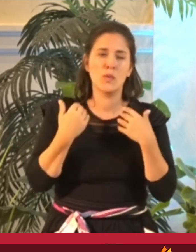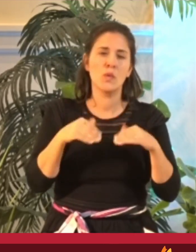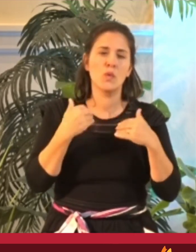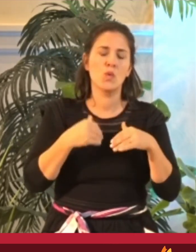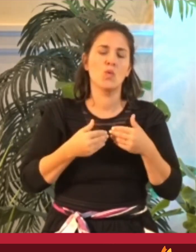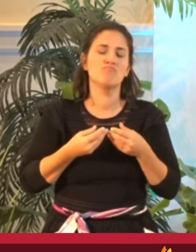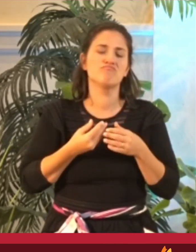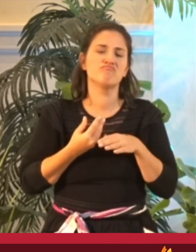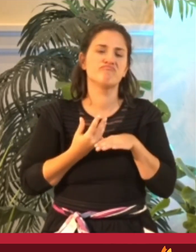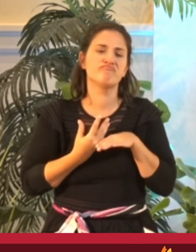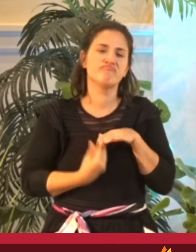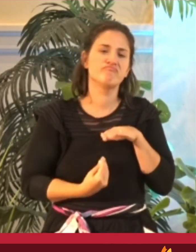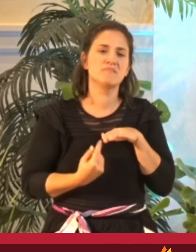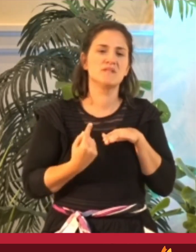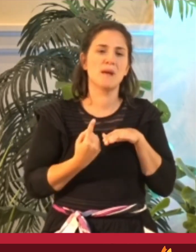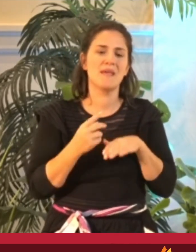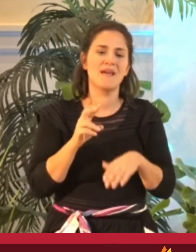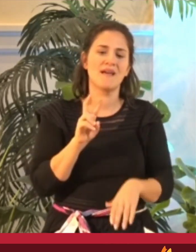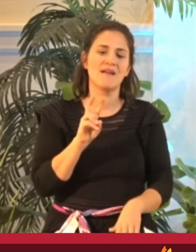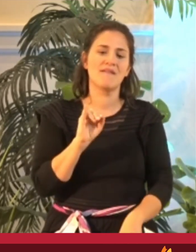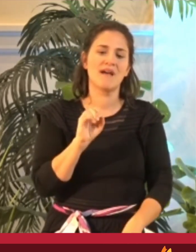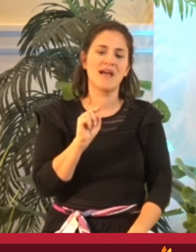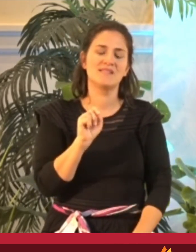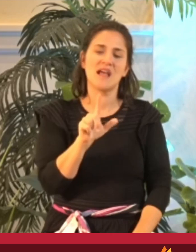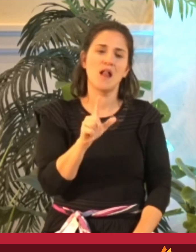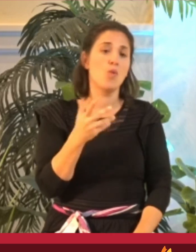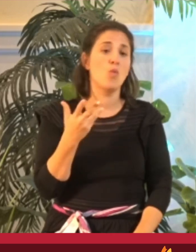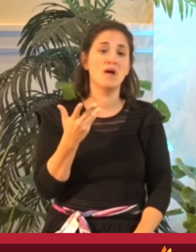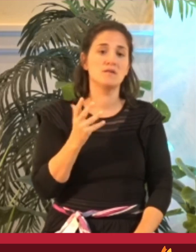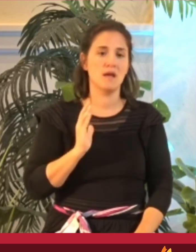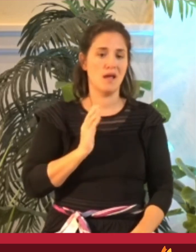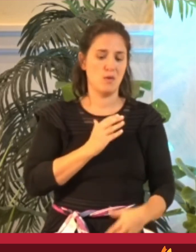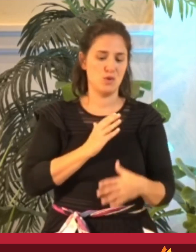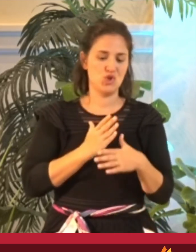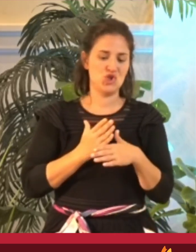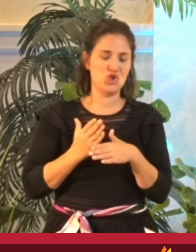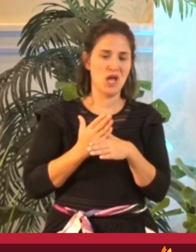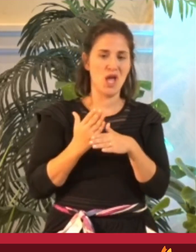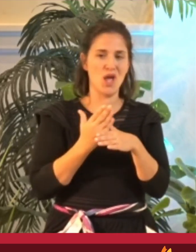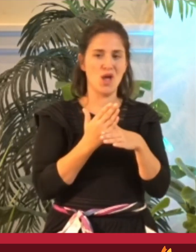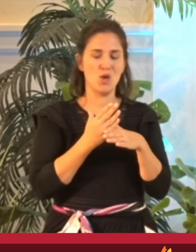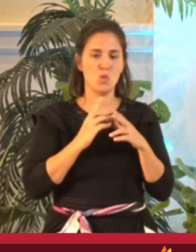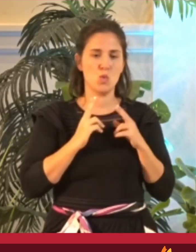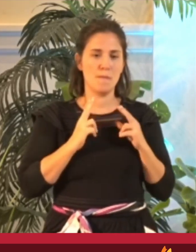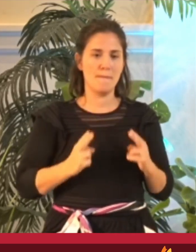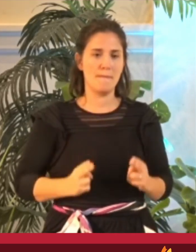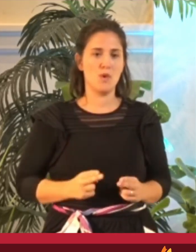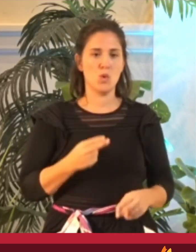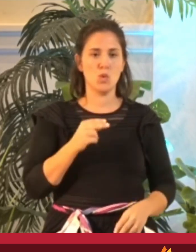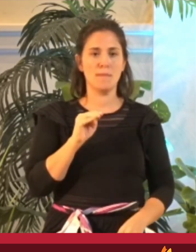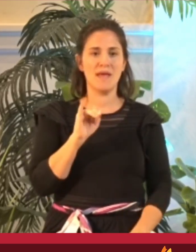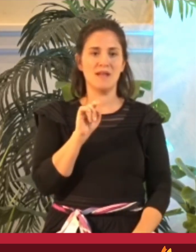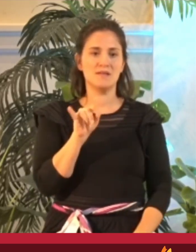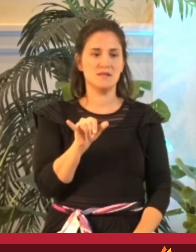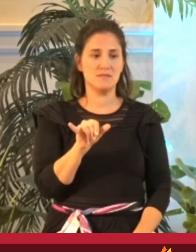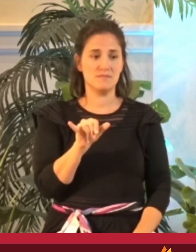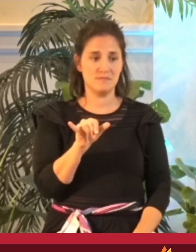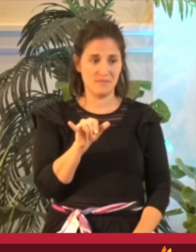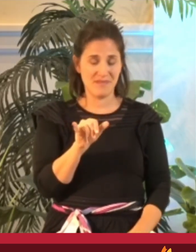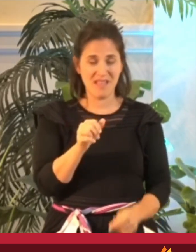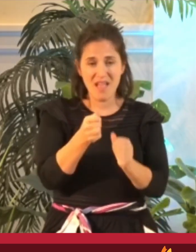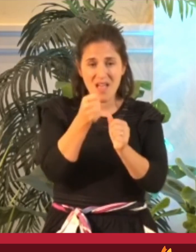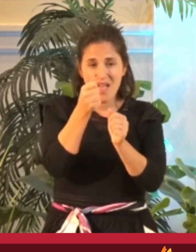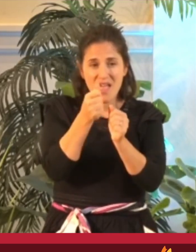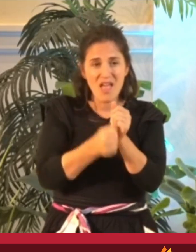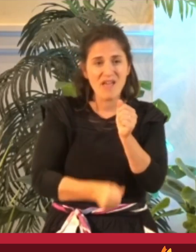Our sense of shared humanity. In every corner of the world, across